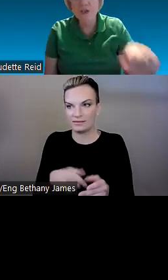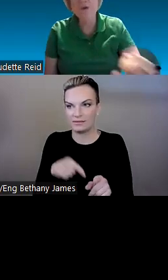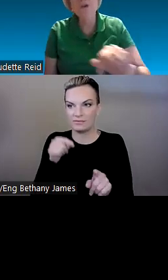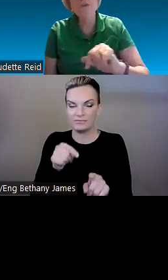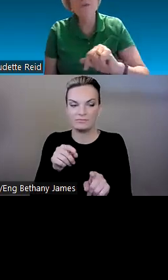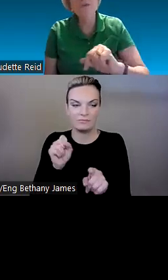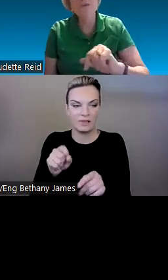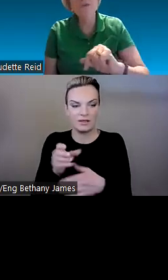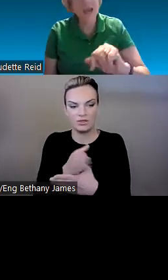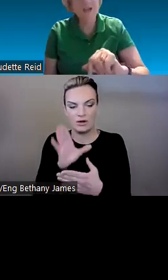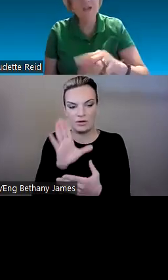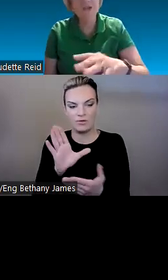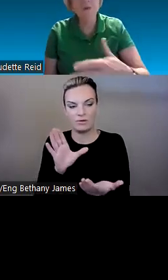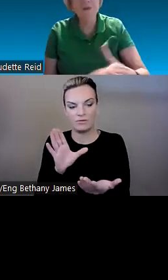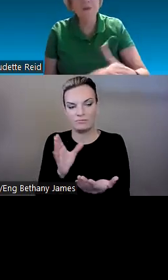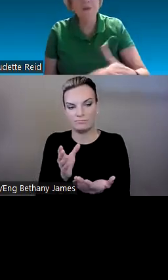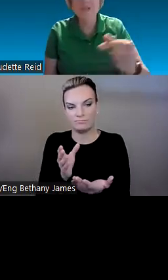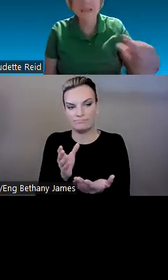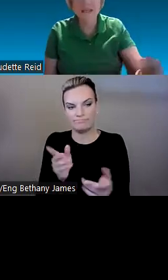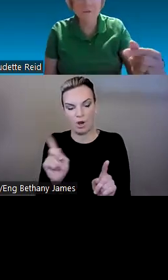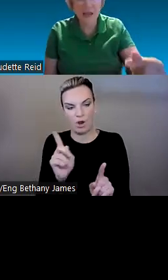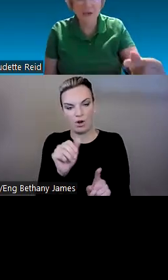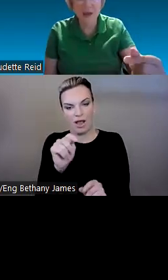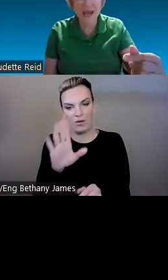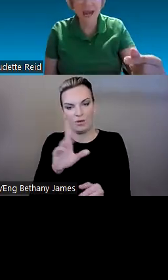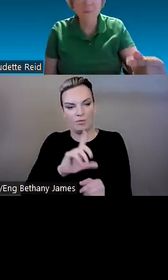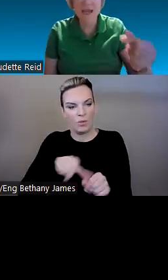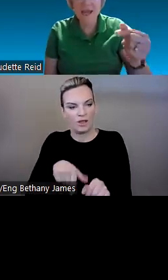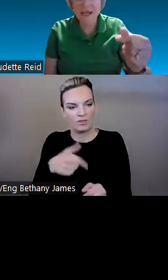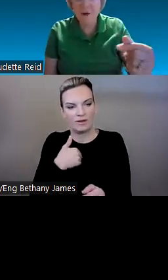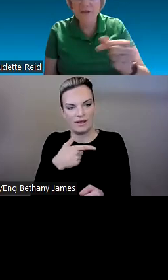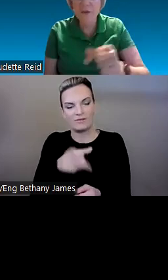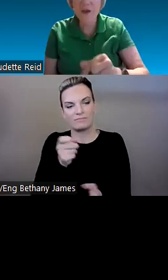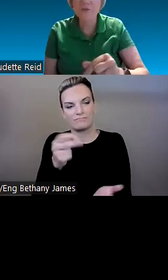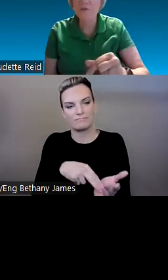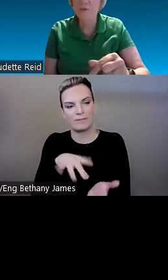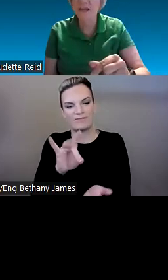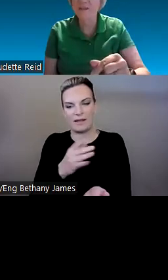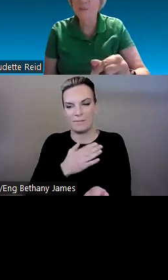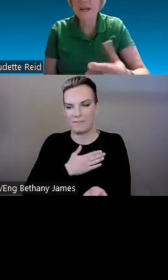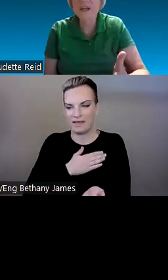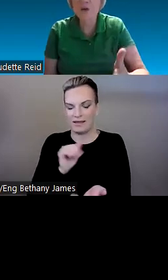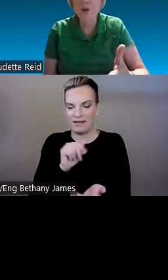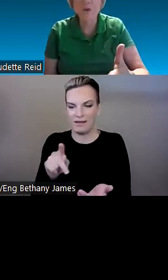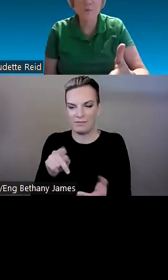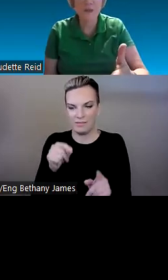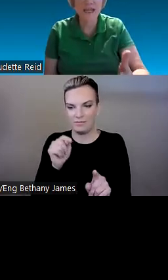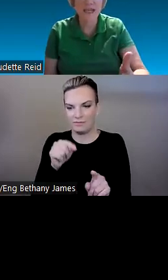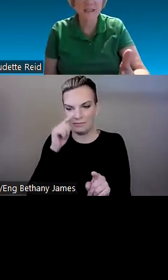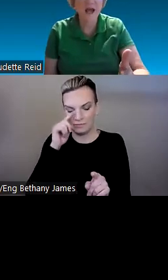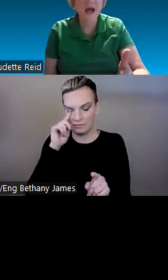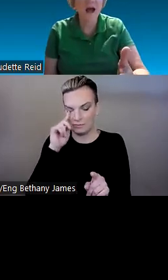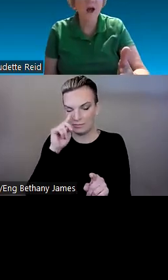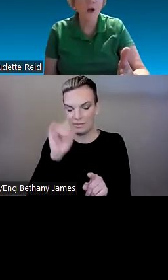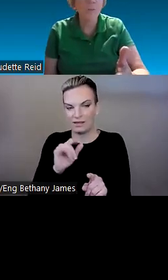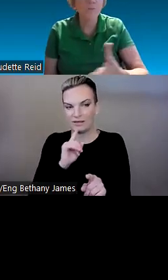can share your device location with others in the Find My app. It also helps you find somebody in a crowded